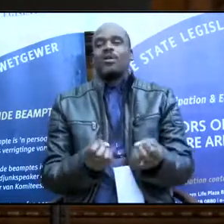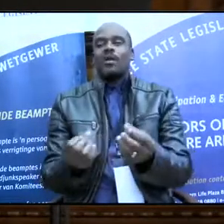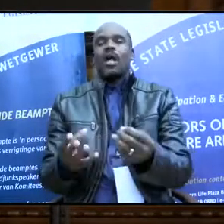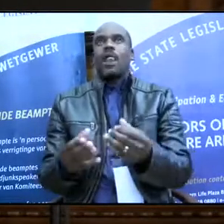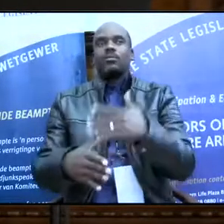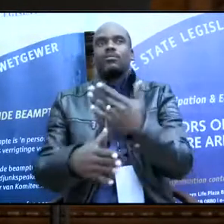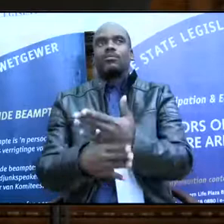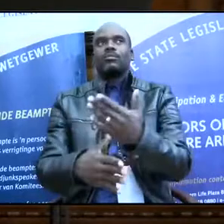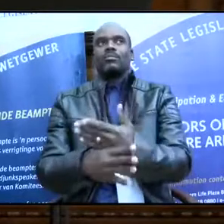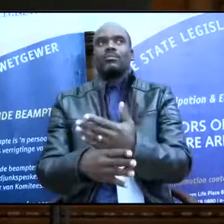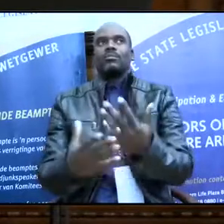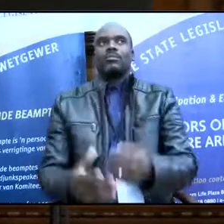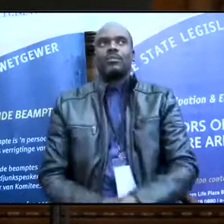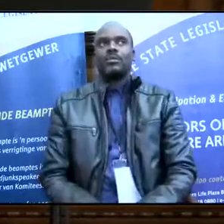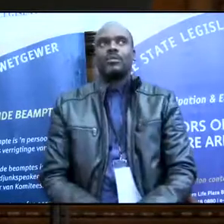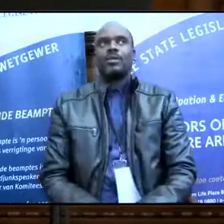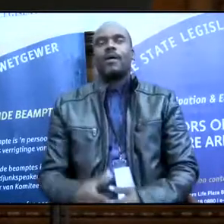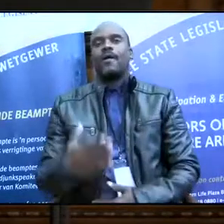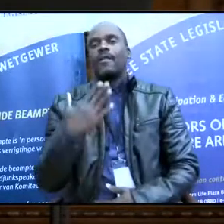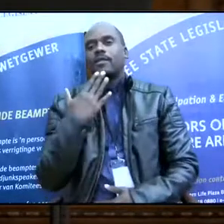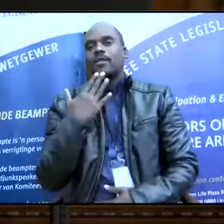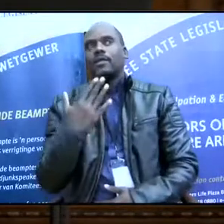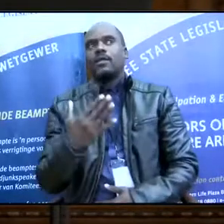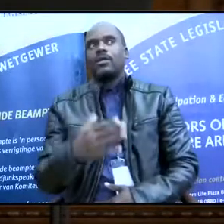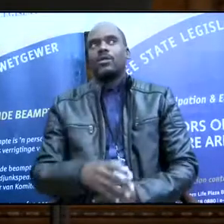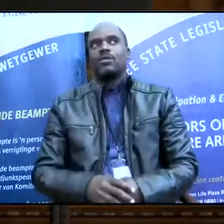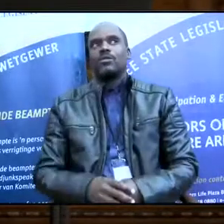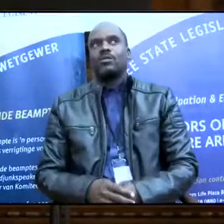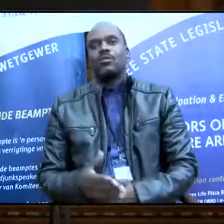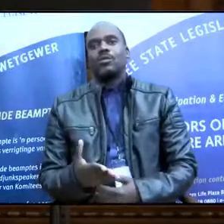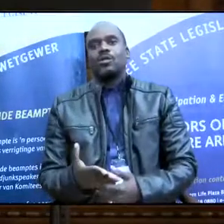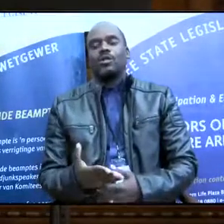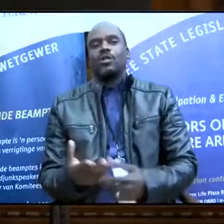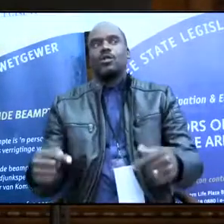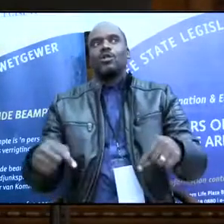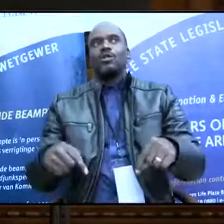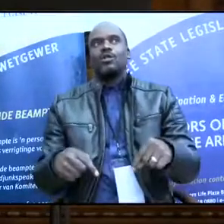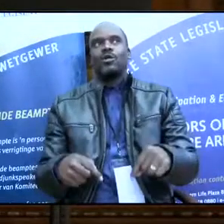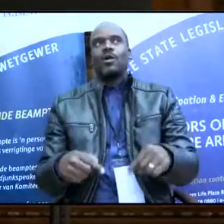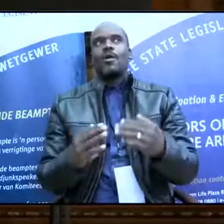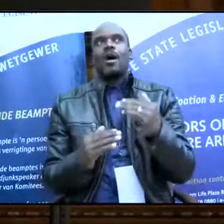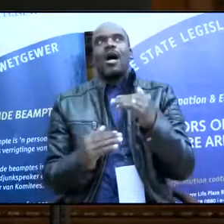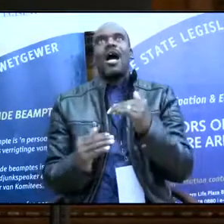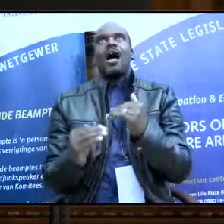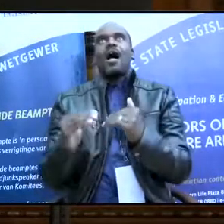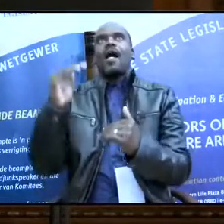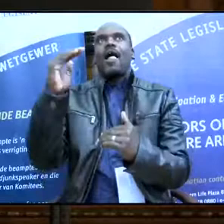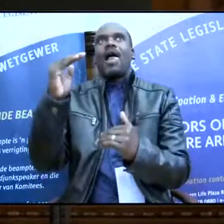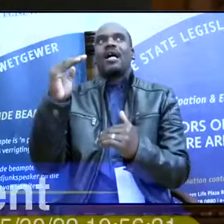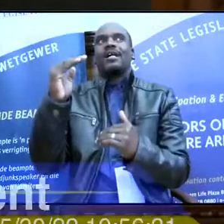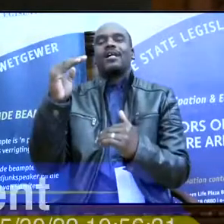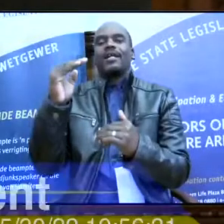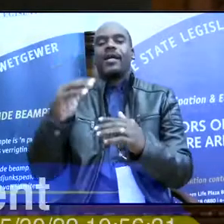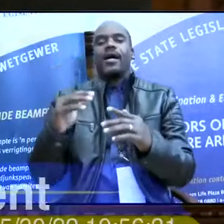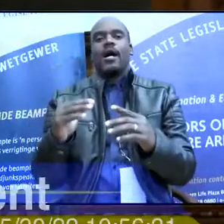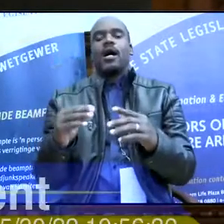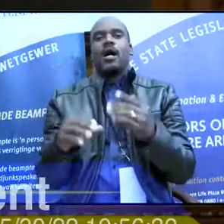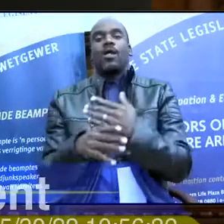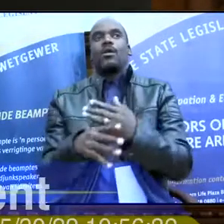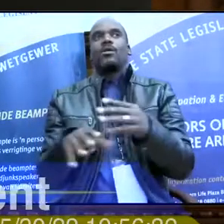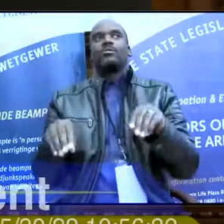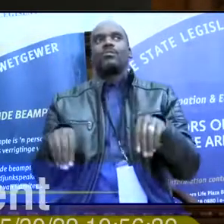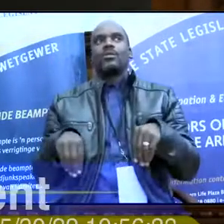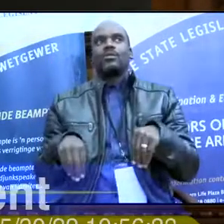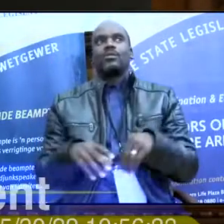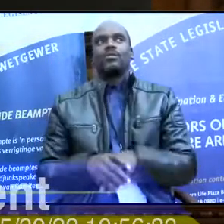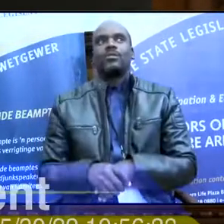period taking the unemployment rate to record of high unemployment levels the